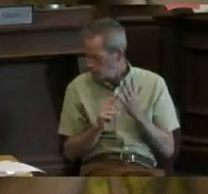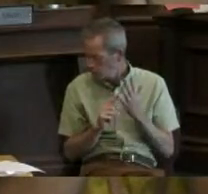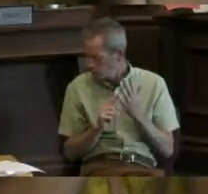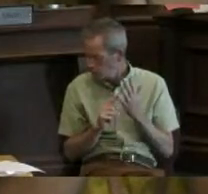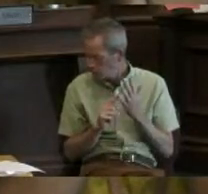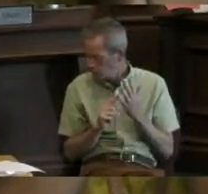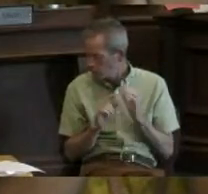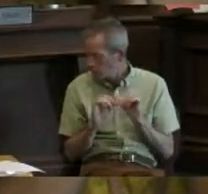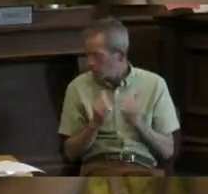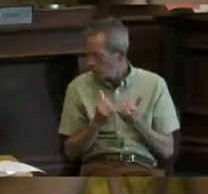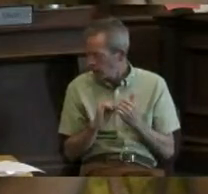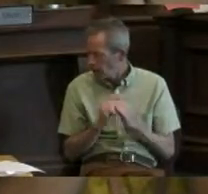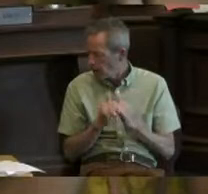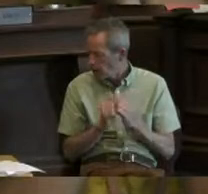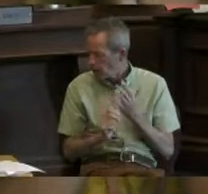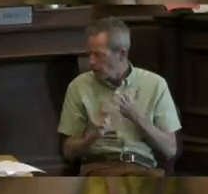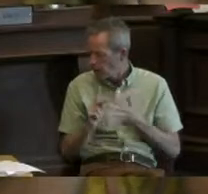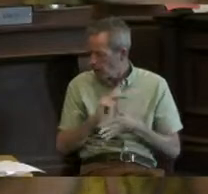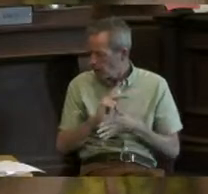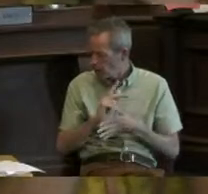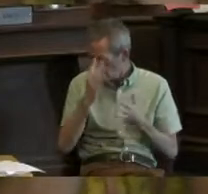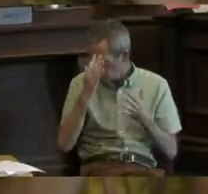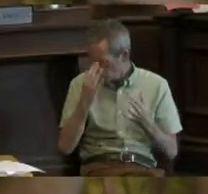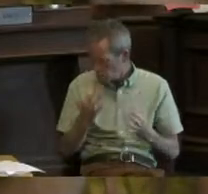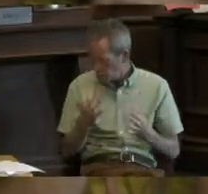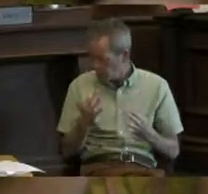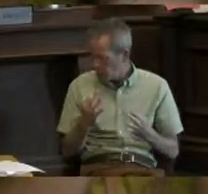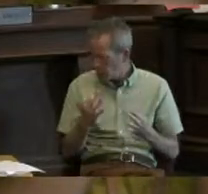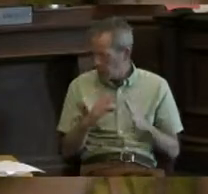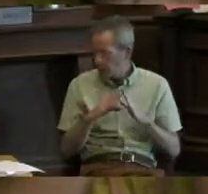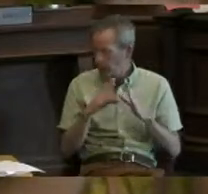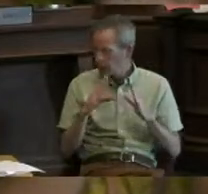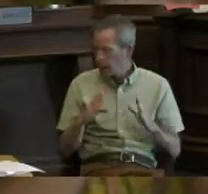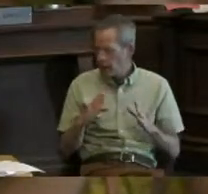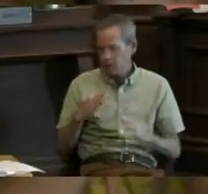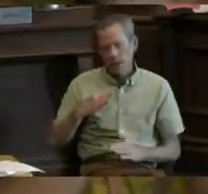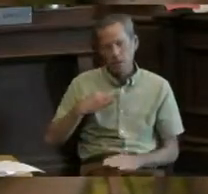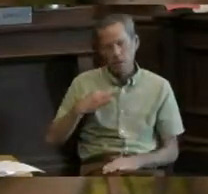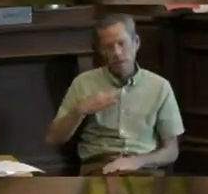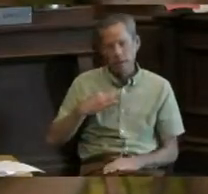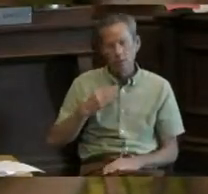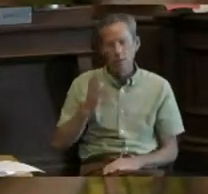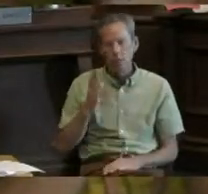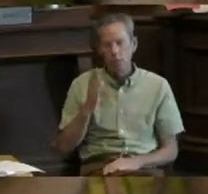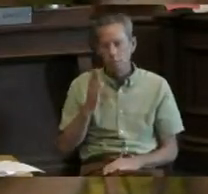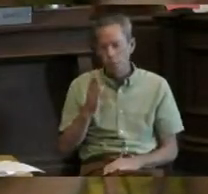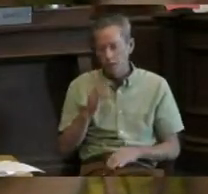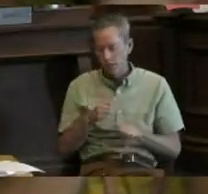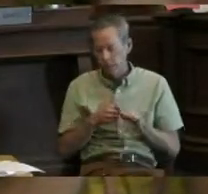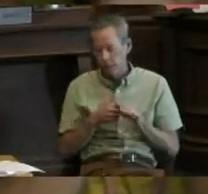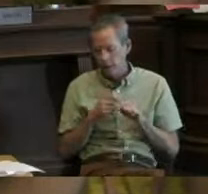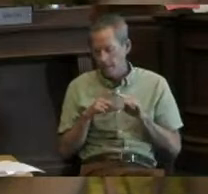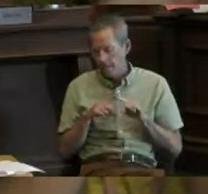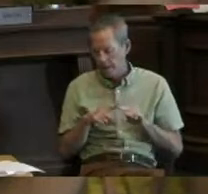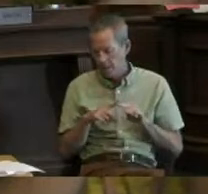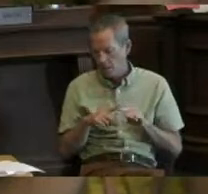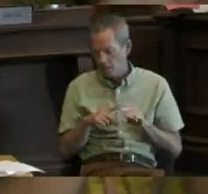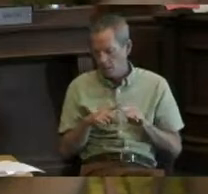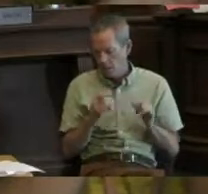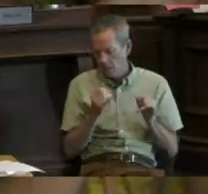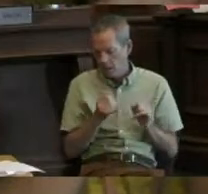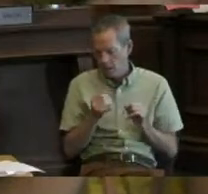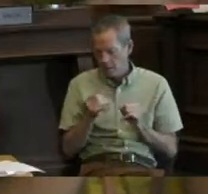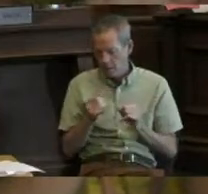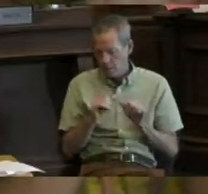these organizations prioritize and determine housing eligibility? Is it going to be based on the